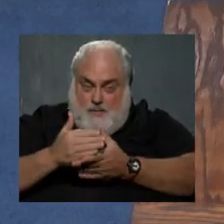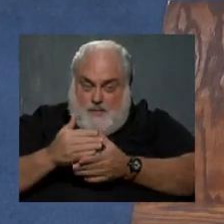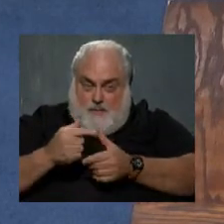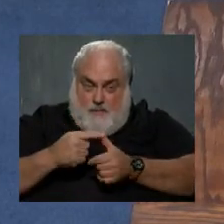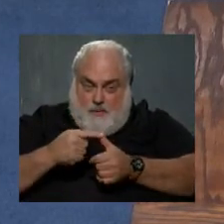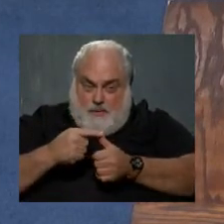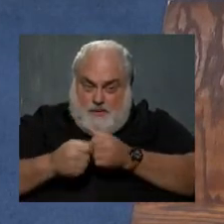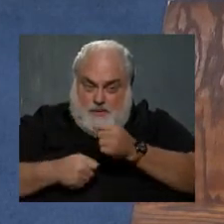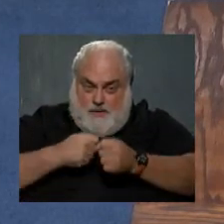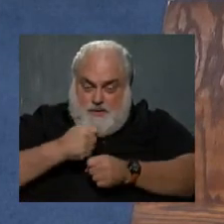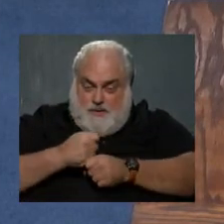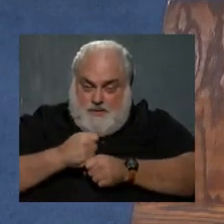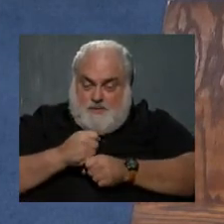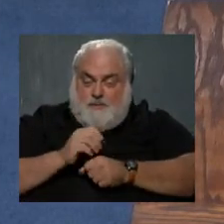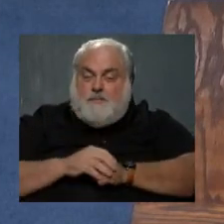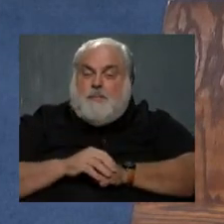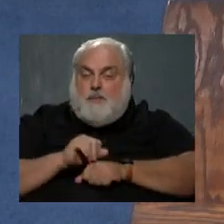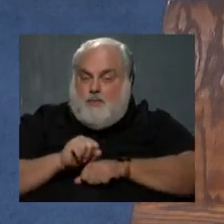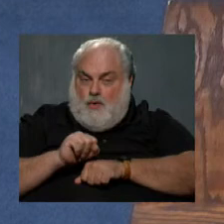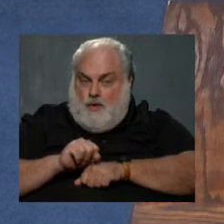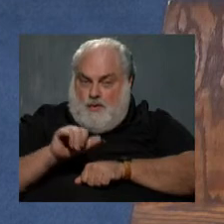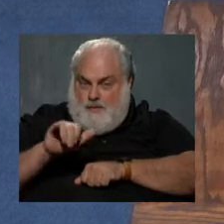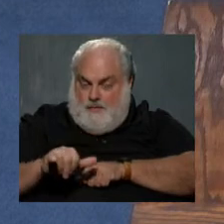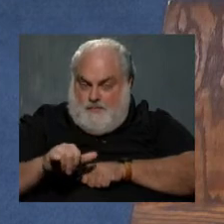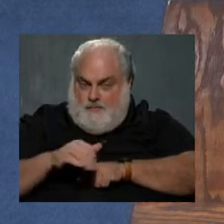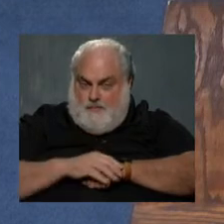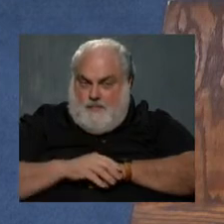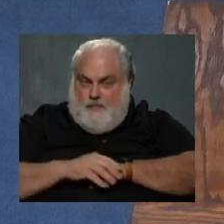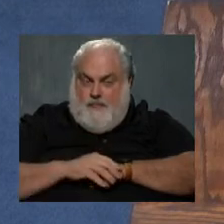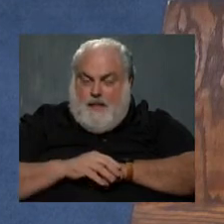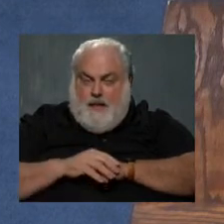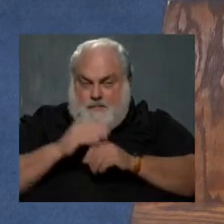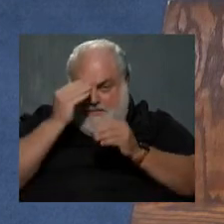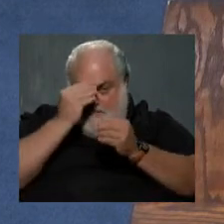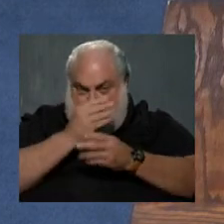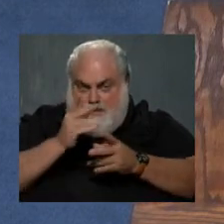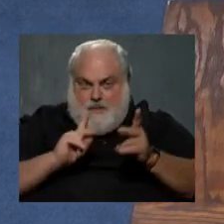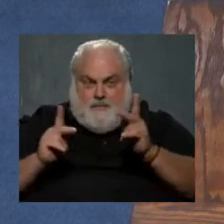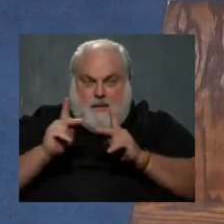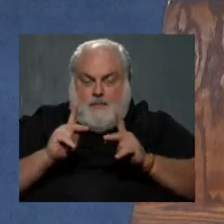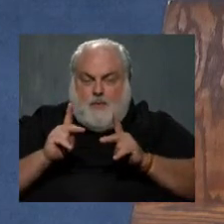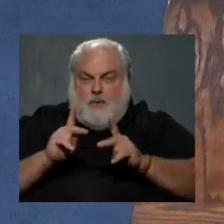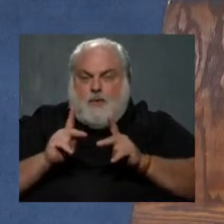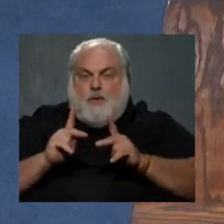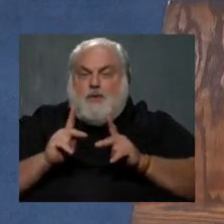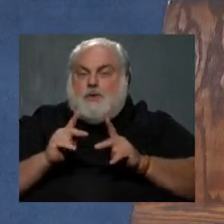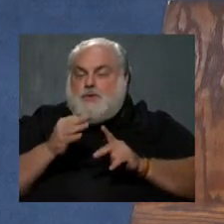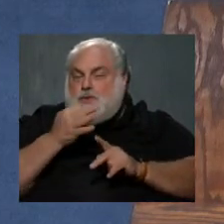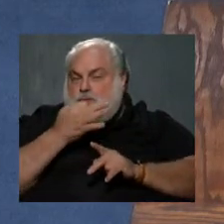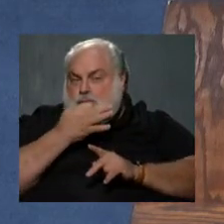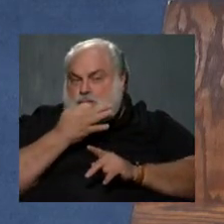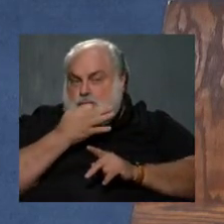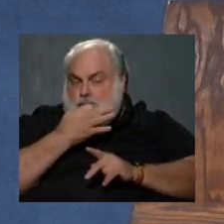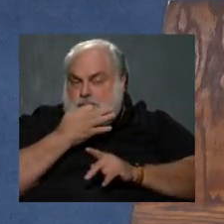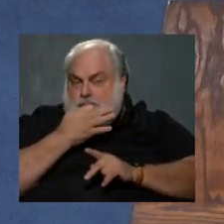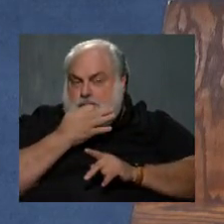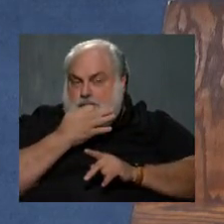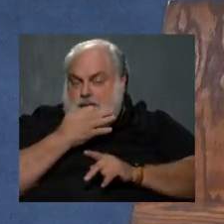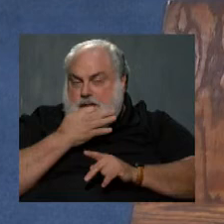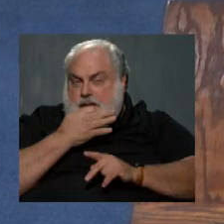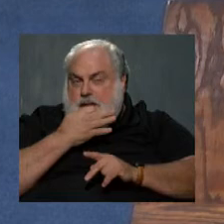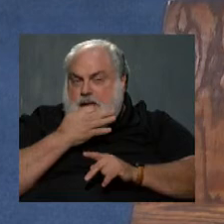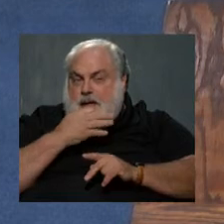two, but we will be working on that. We'll begin communicating that to the employees soon. And then as we look out